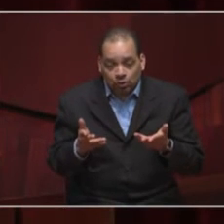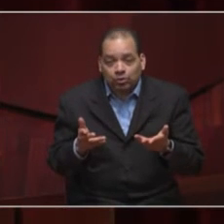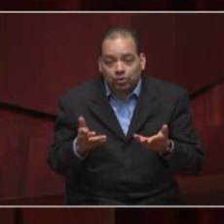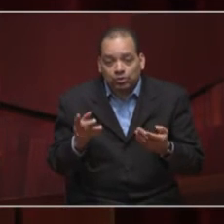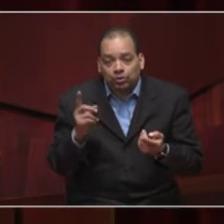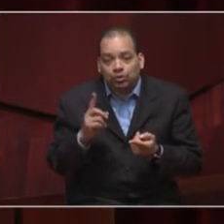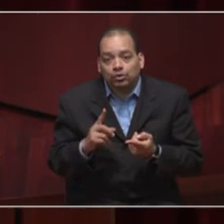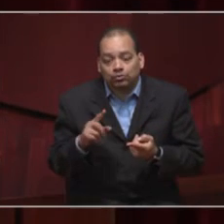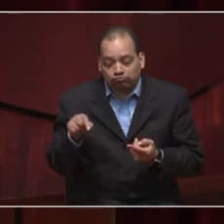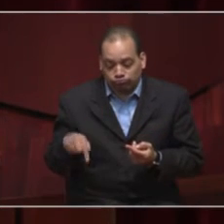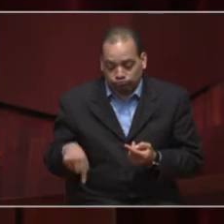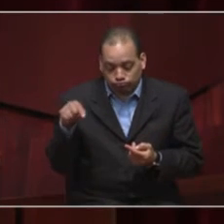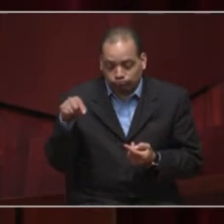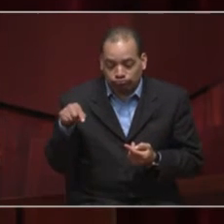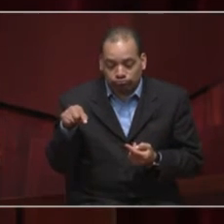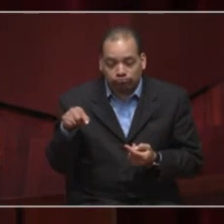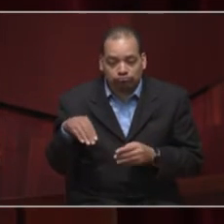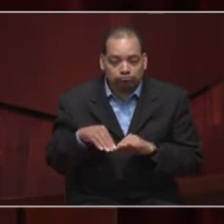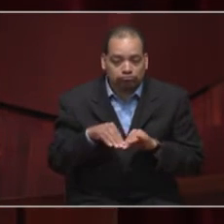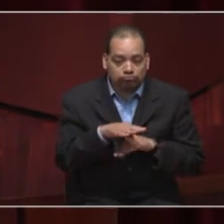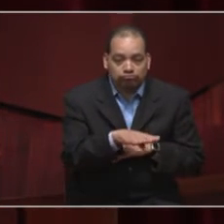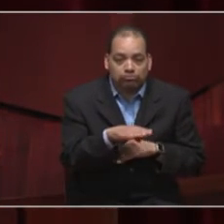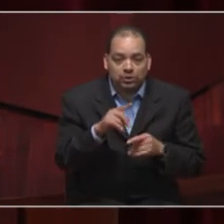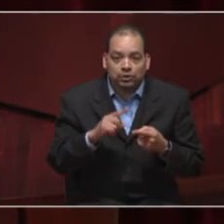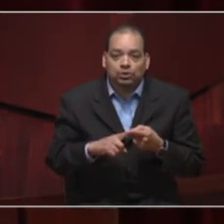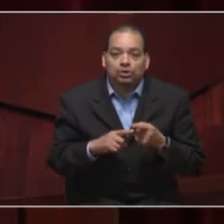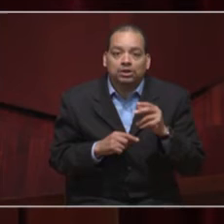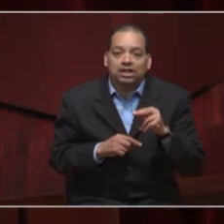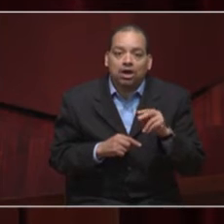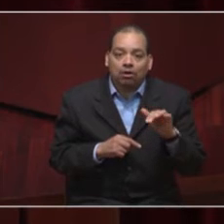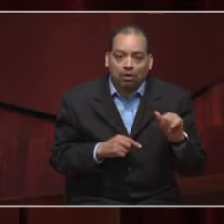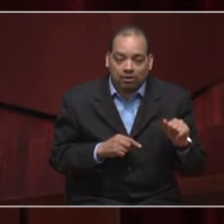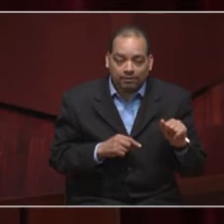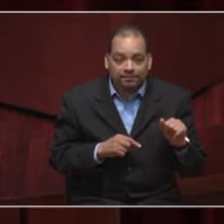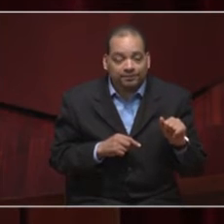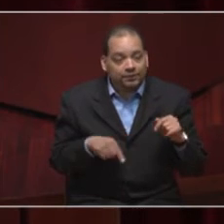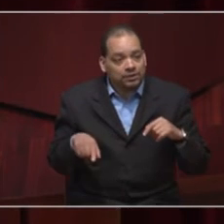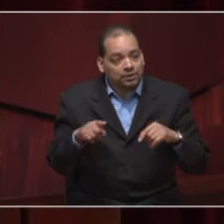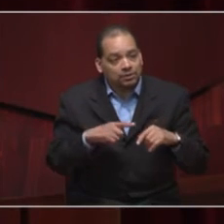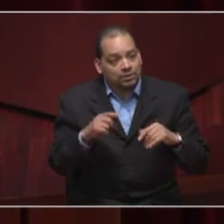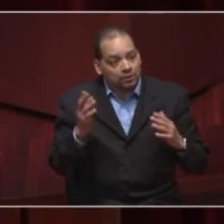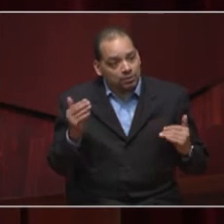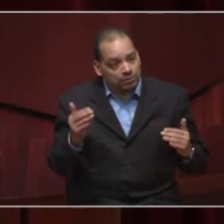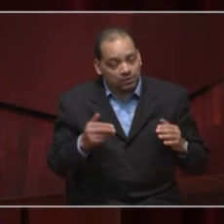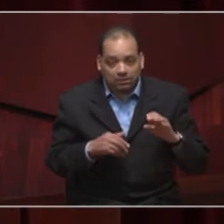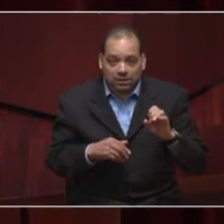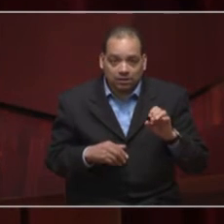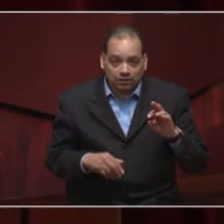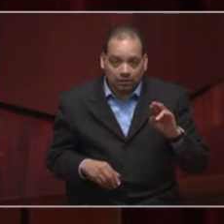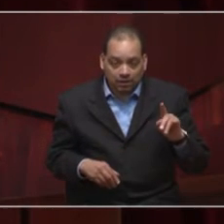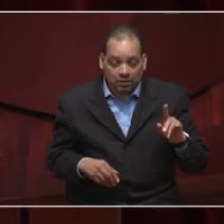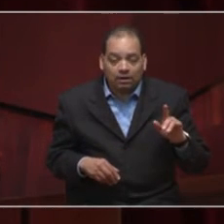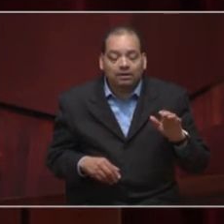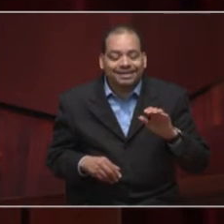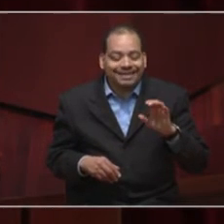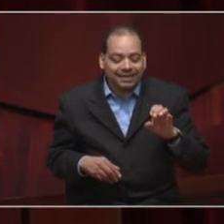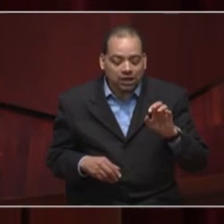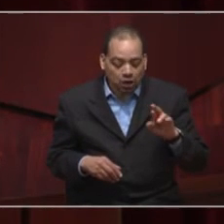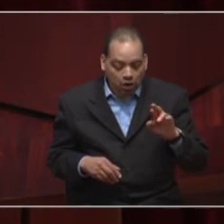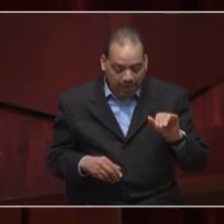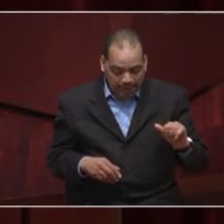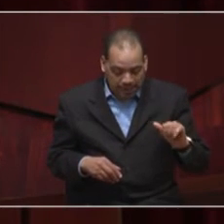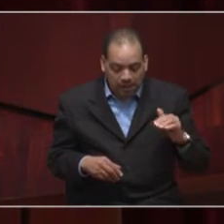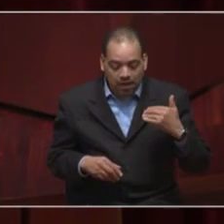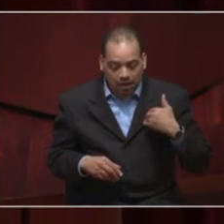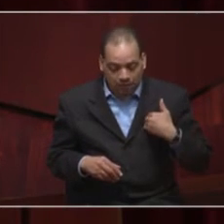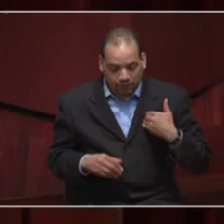Archives. We are finding, as we had hoped to begin with, that ERA is giving us an opportunity to improve